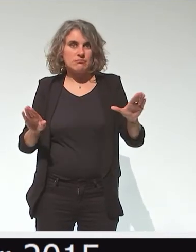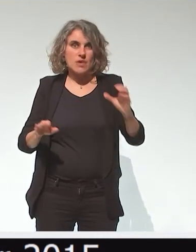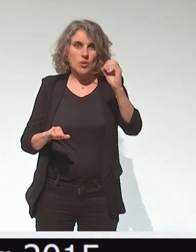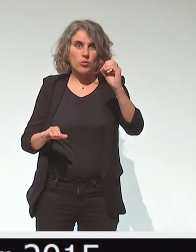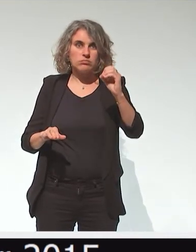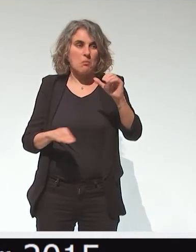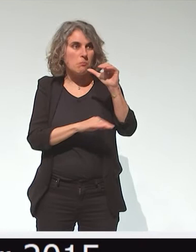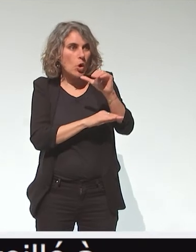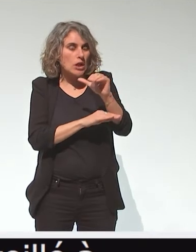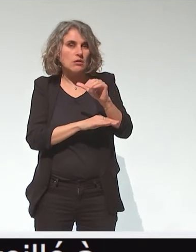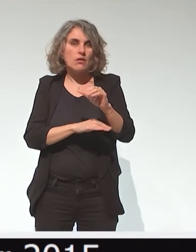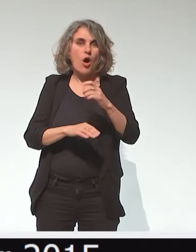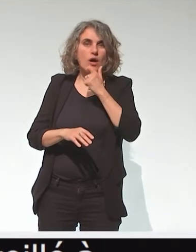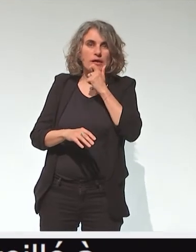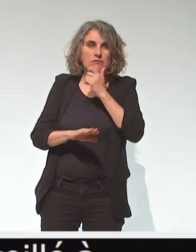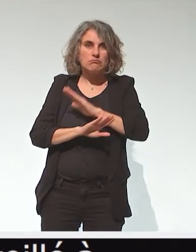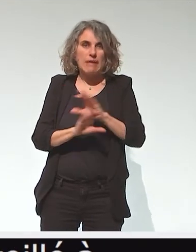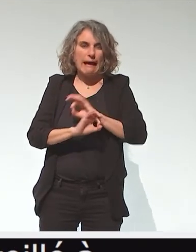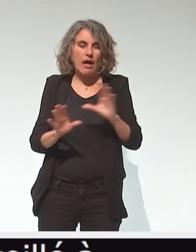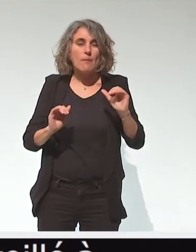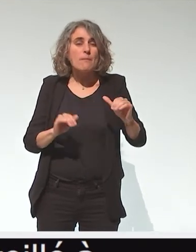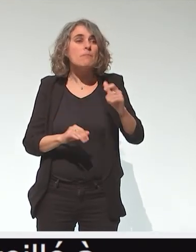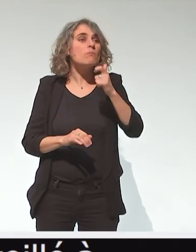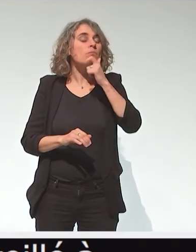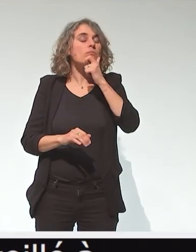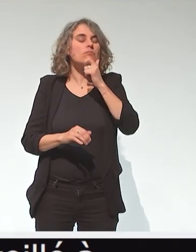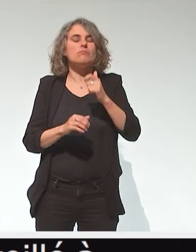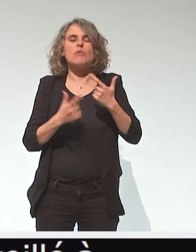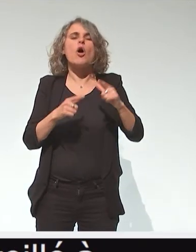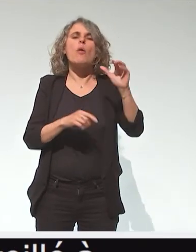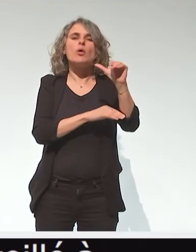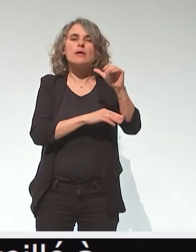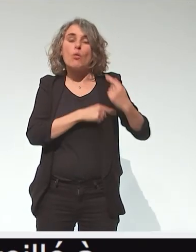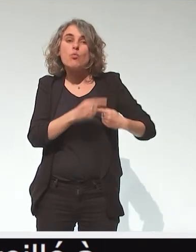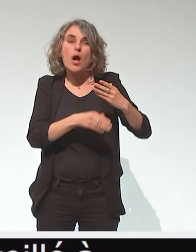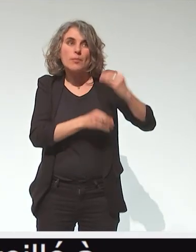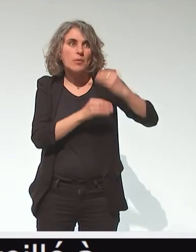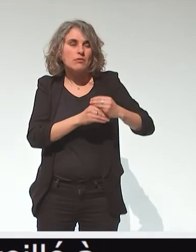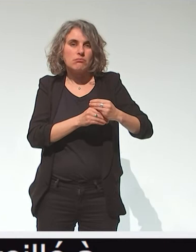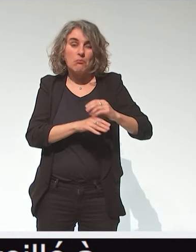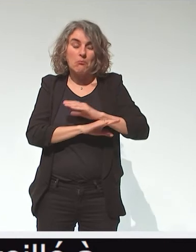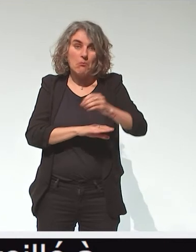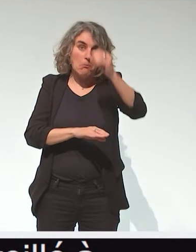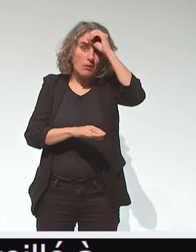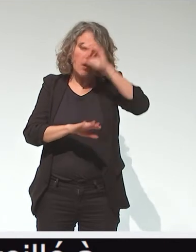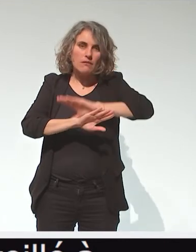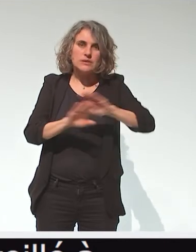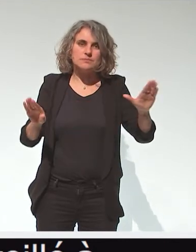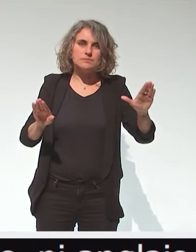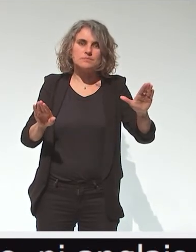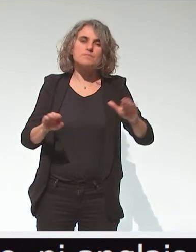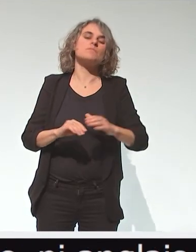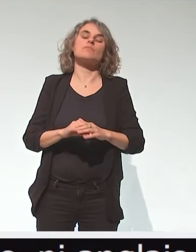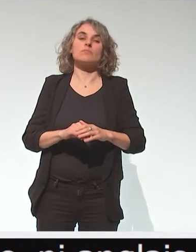speak French, English, nor Polish. That at the time I was learning when in Poland. I